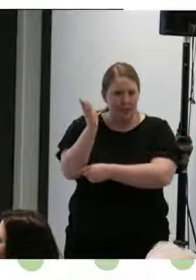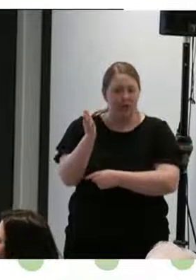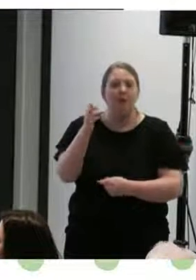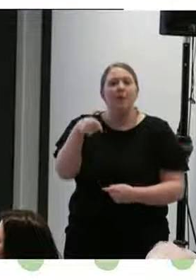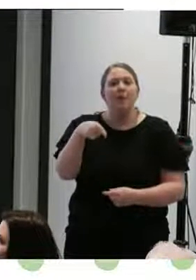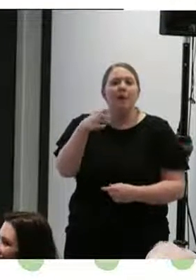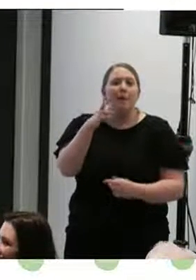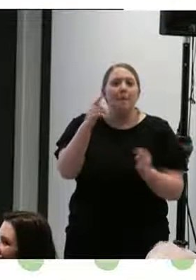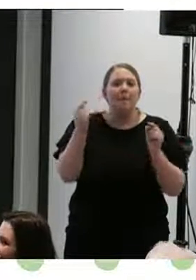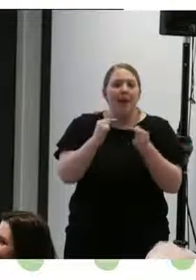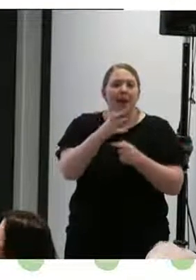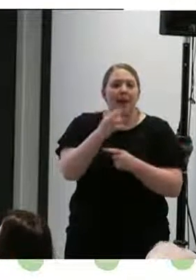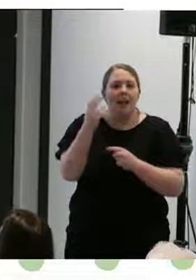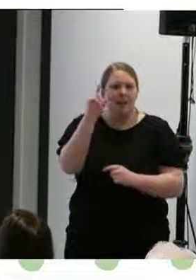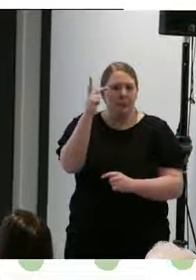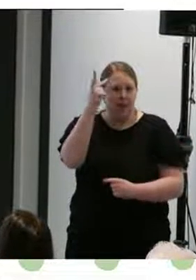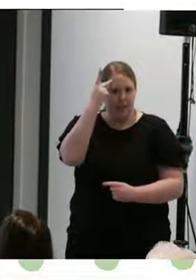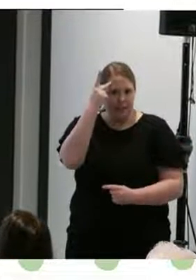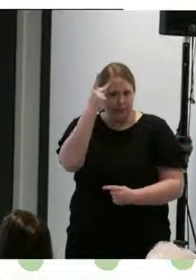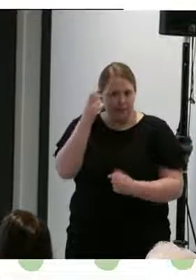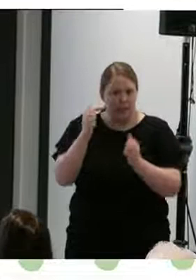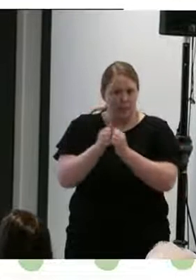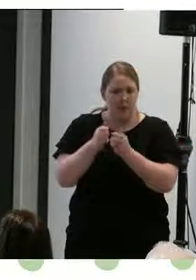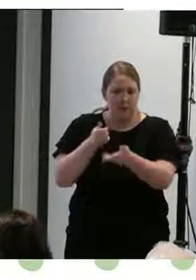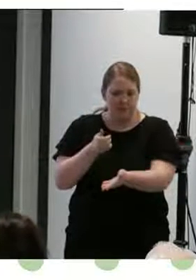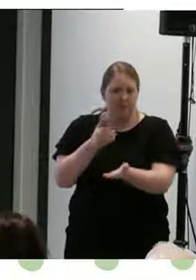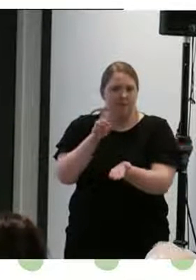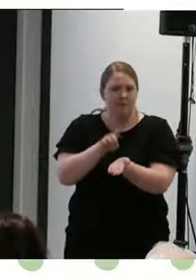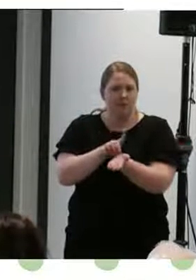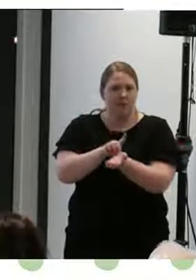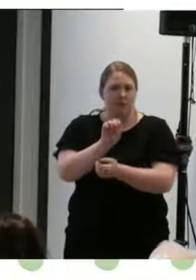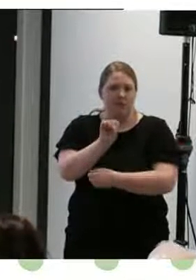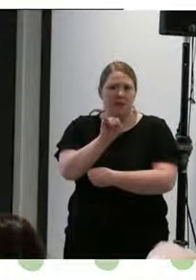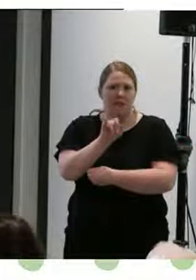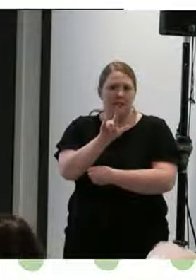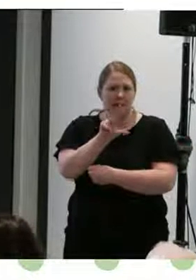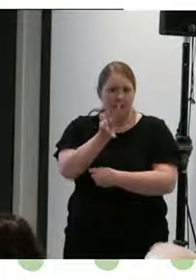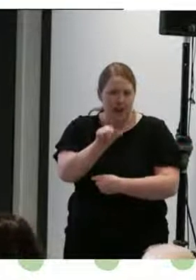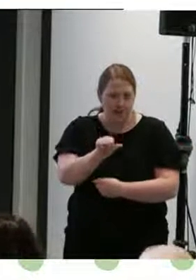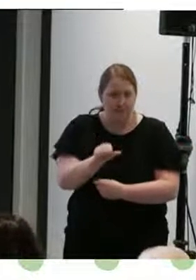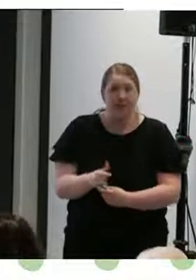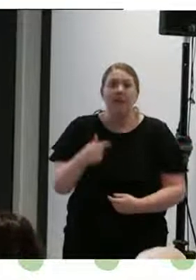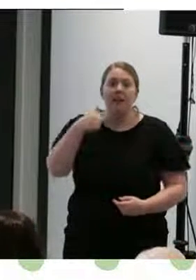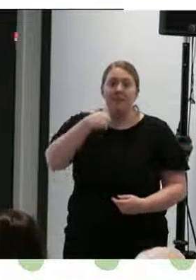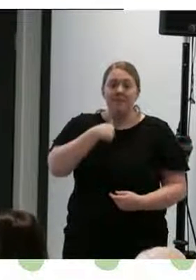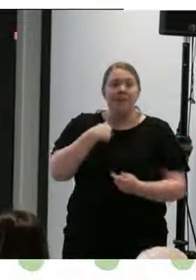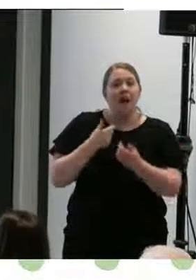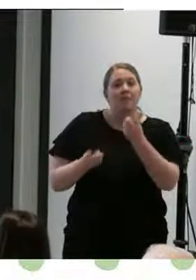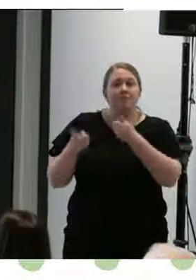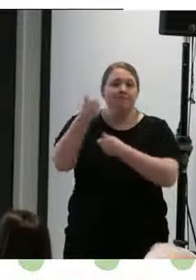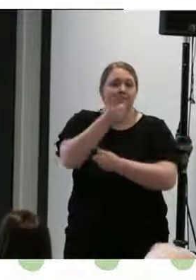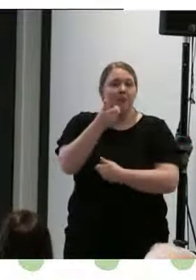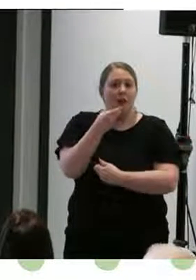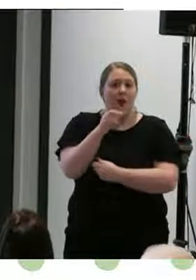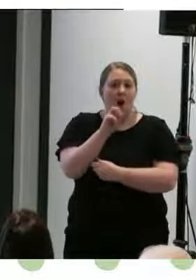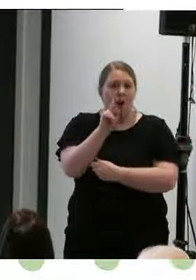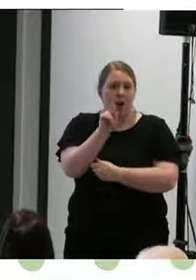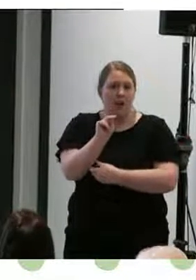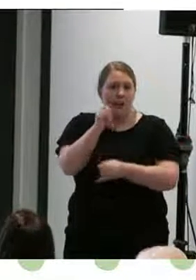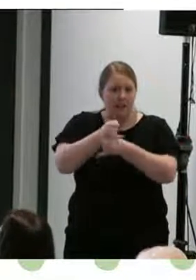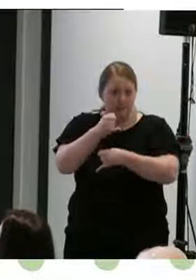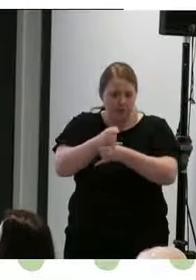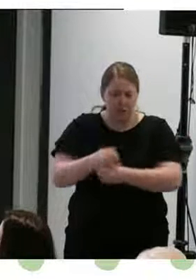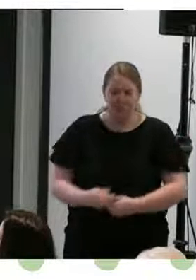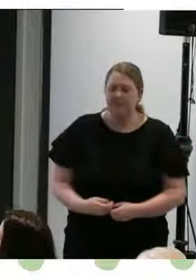My name is Matt Reed, and it's my privilege to serve as Executive Director of the Heightened Institute. I want to thank all of you for being here tonight. The Sussman